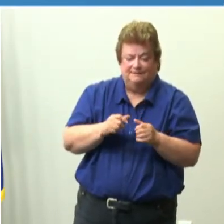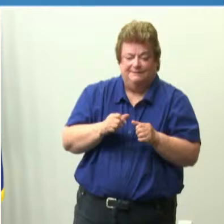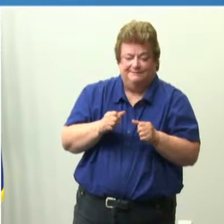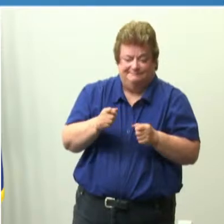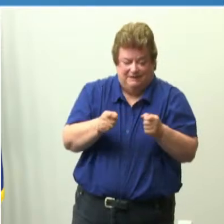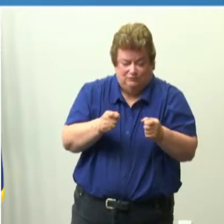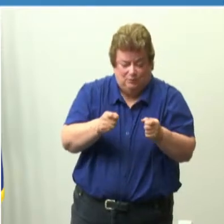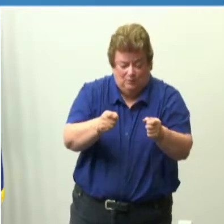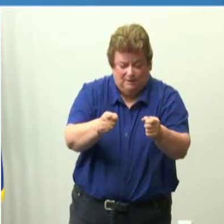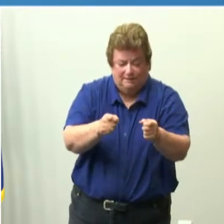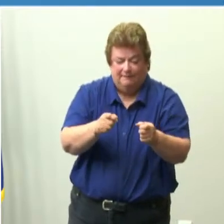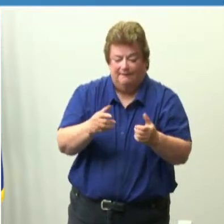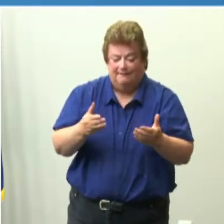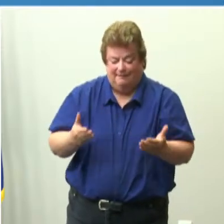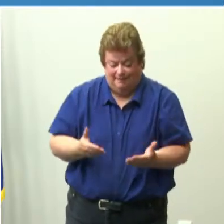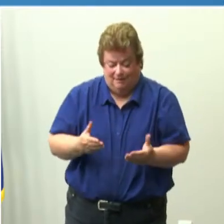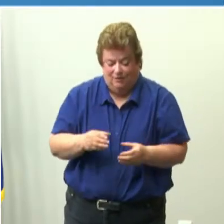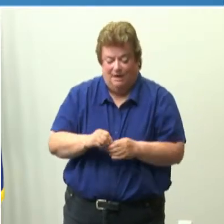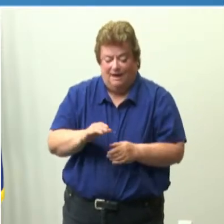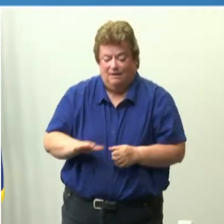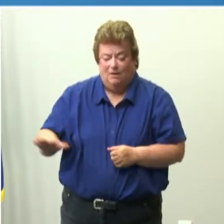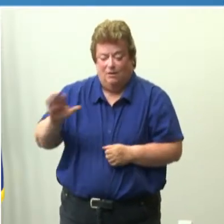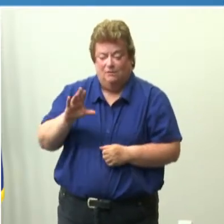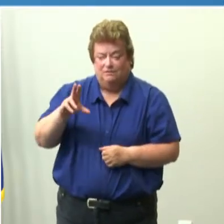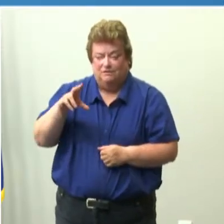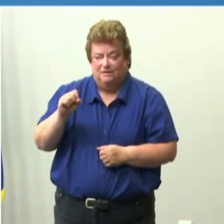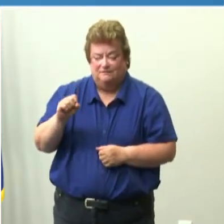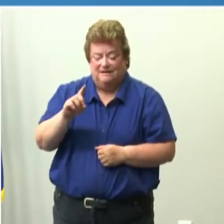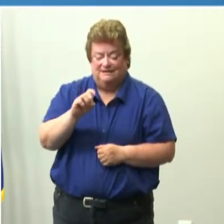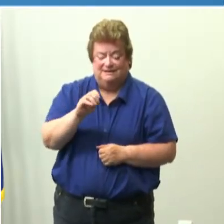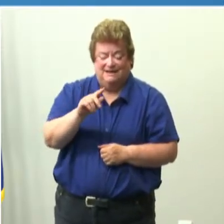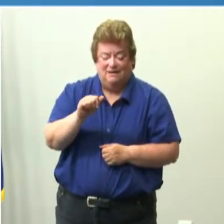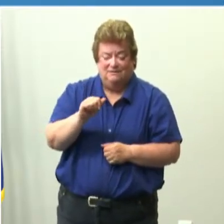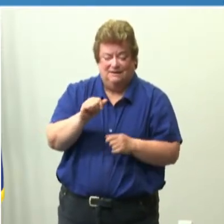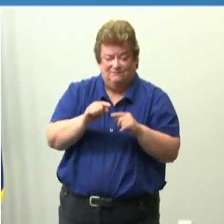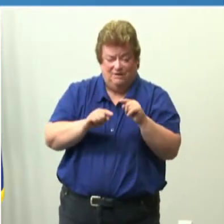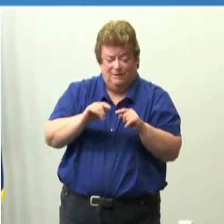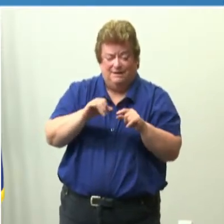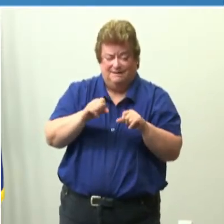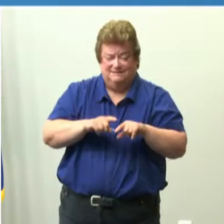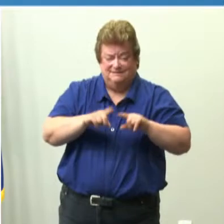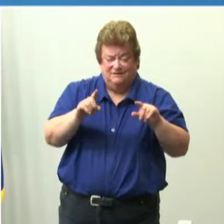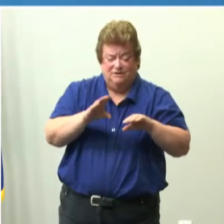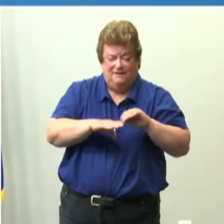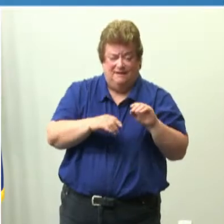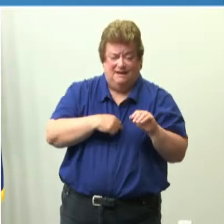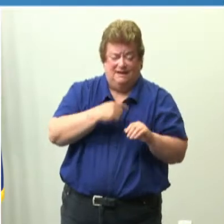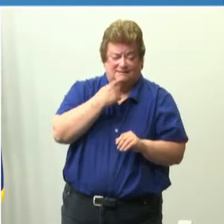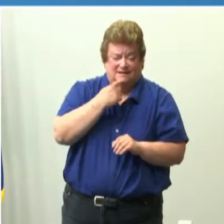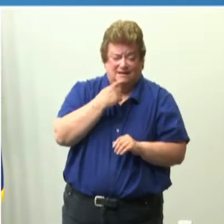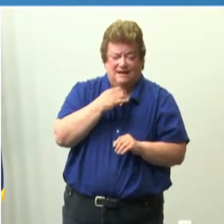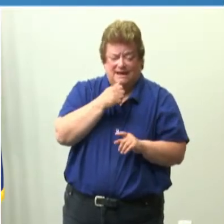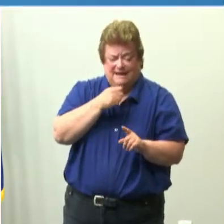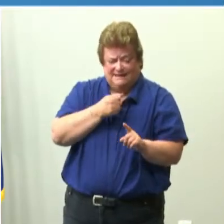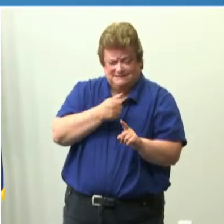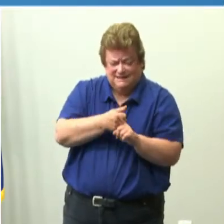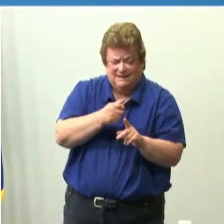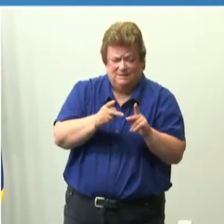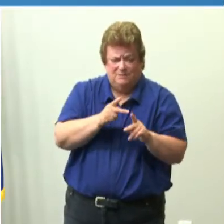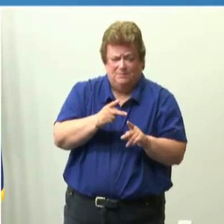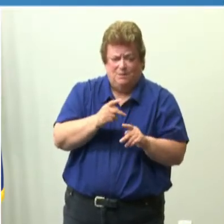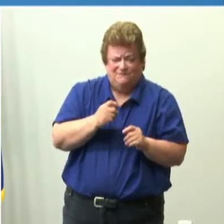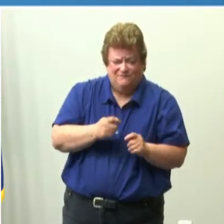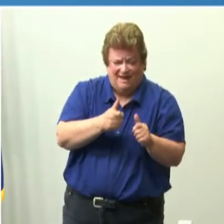across the country. The Delta variant is different, as I've said before. It's hitting people faster and